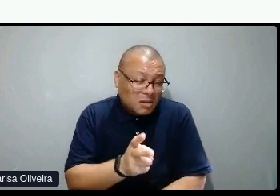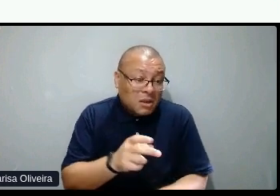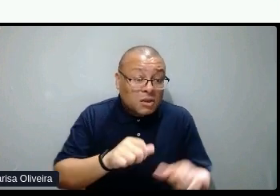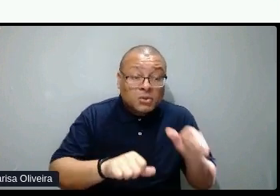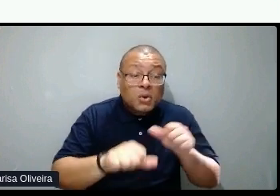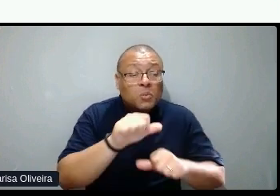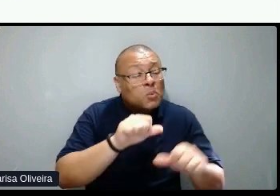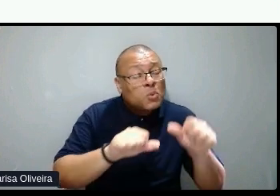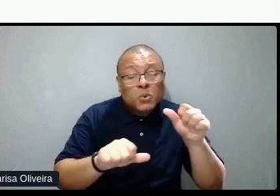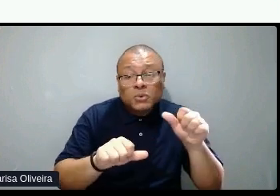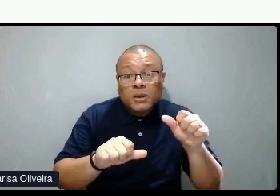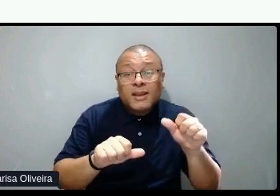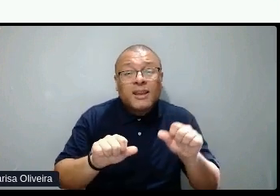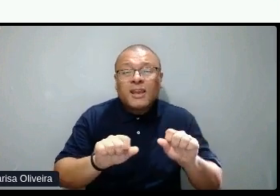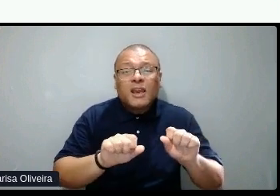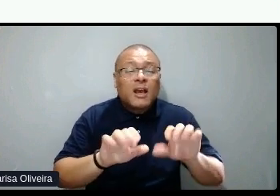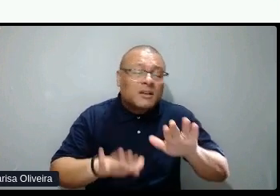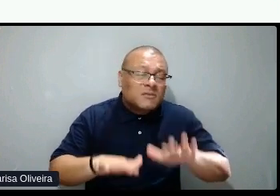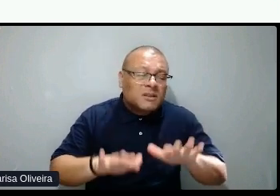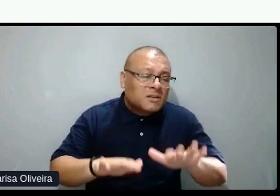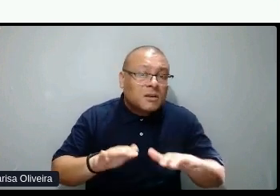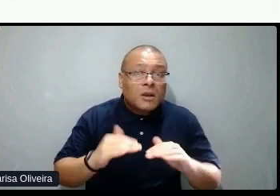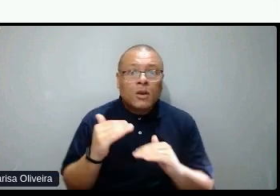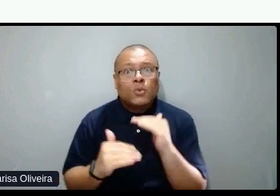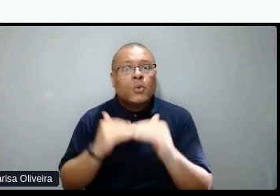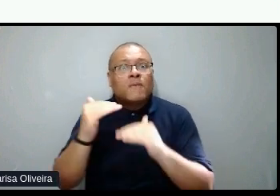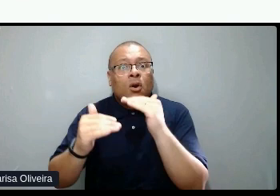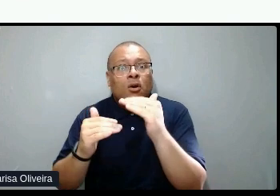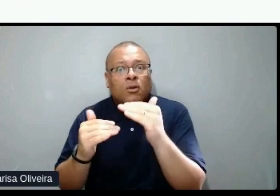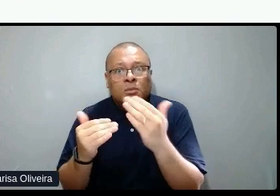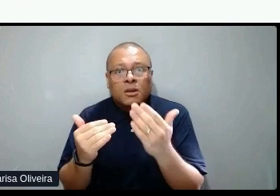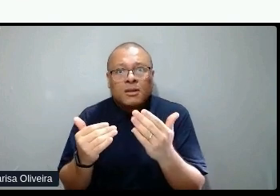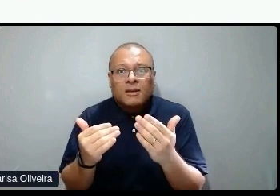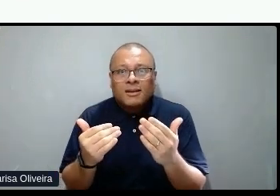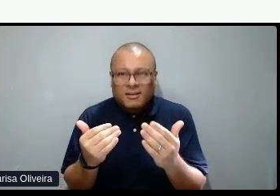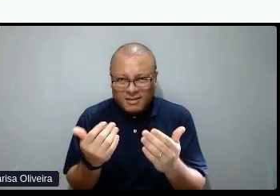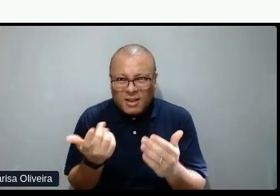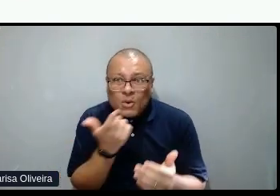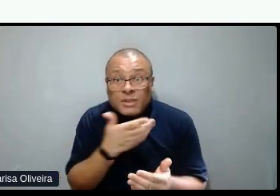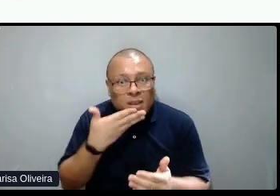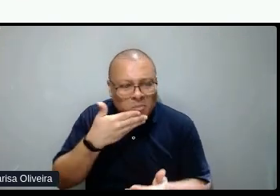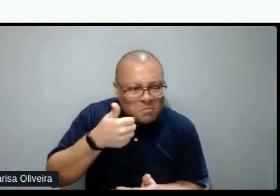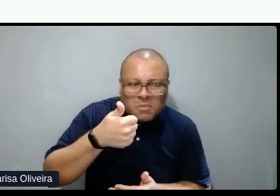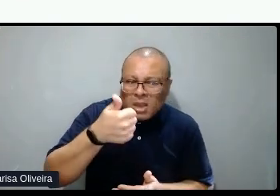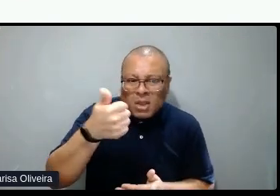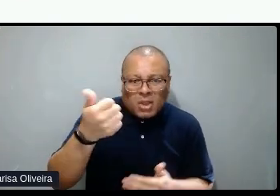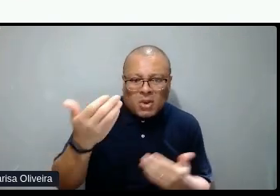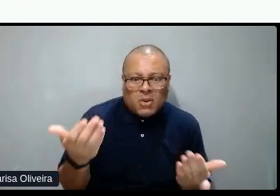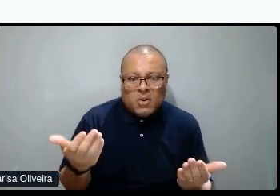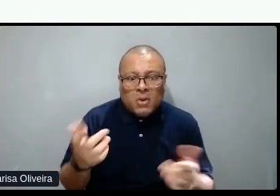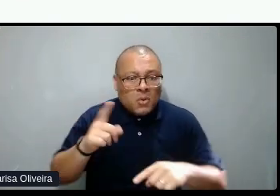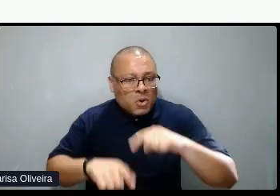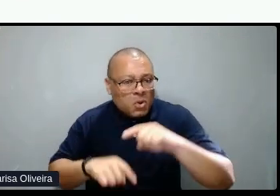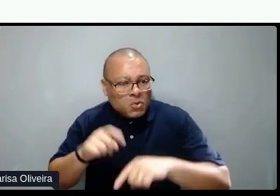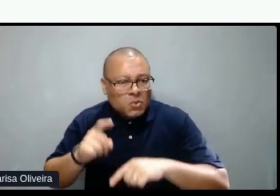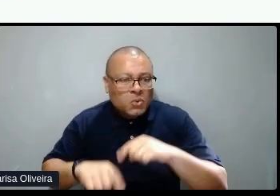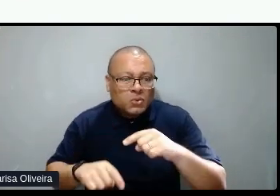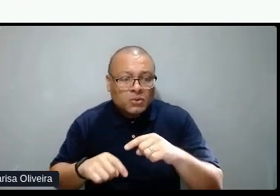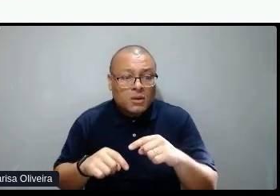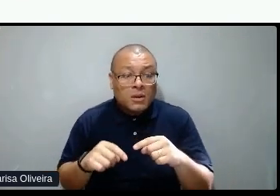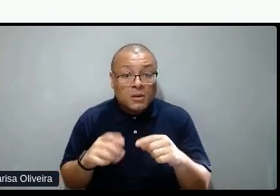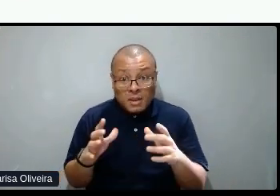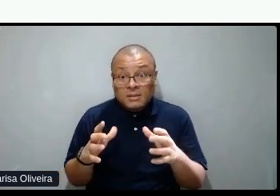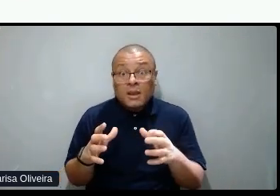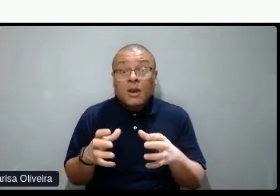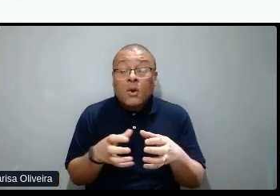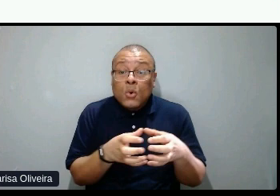were the ones buying it. And as they were developing the products and the films, they were working with white